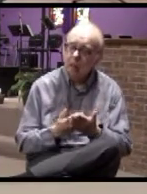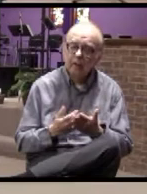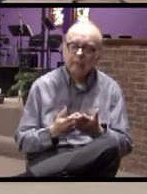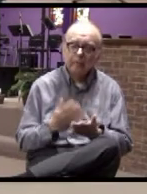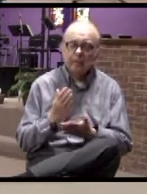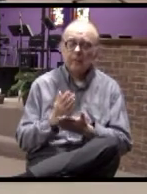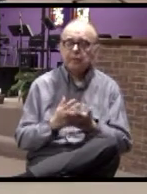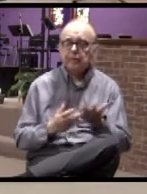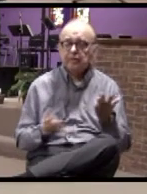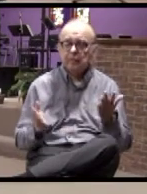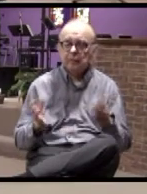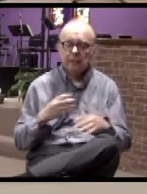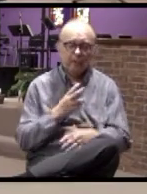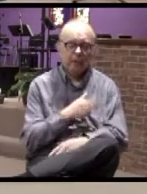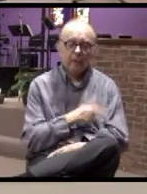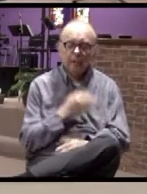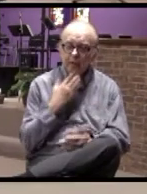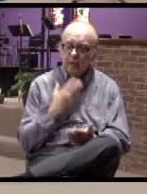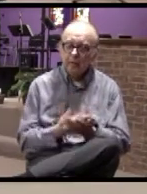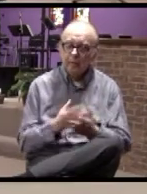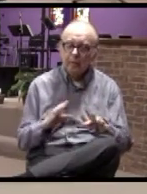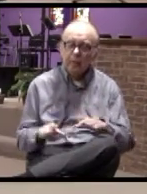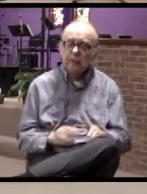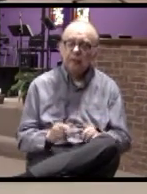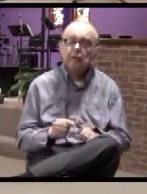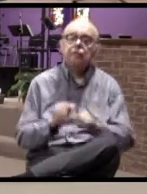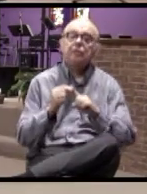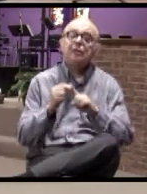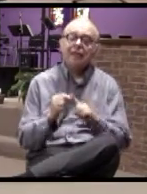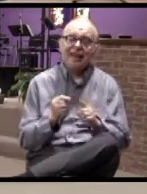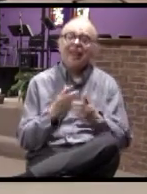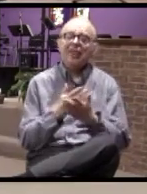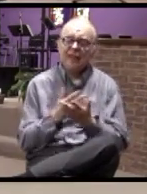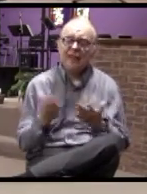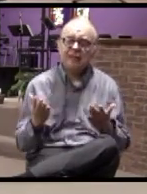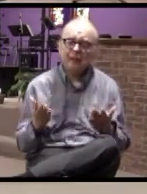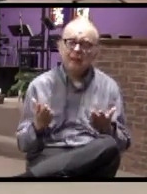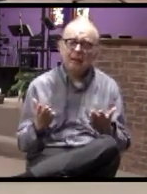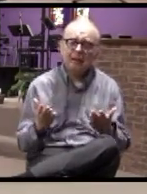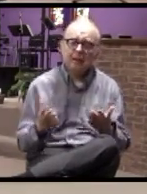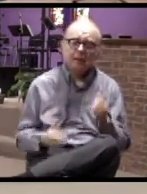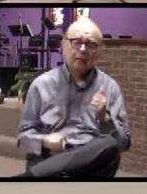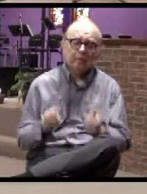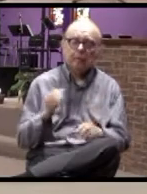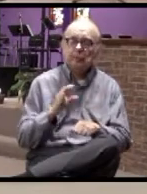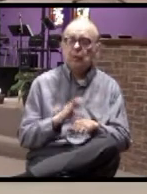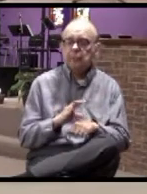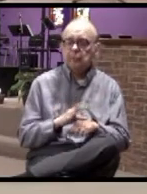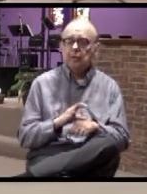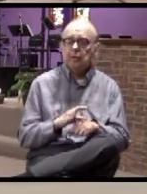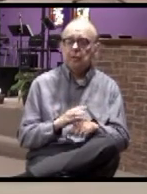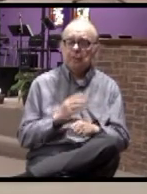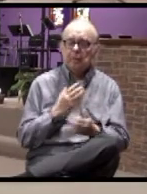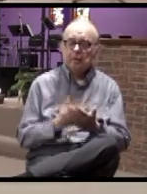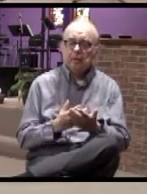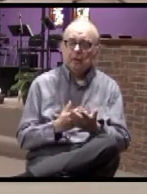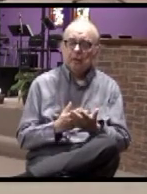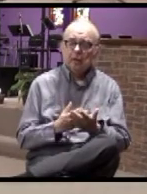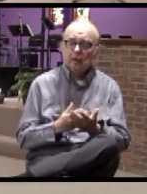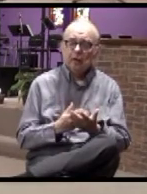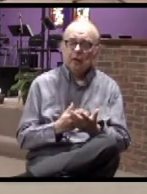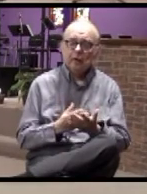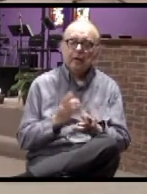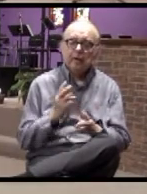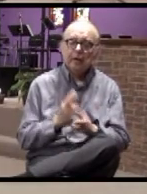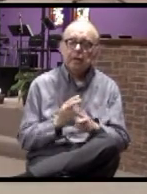Now, some hospitals are good at treating certain things. Most churches are good at treating one